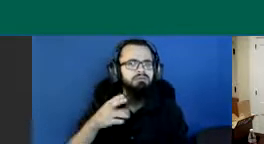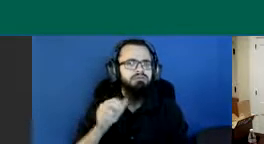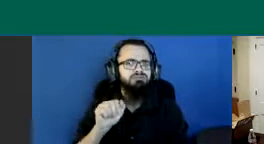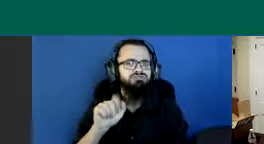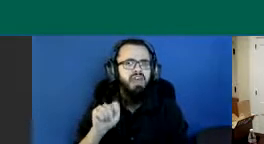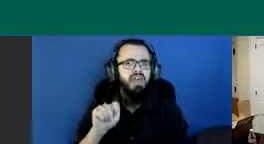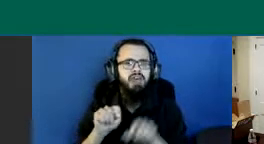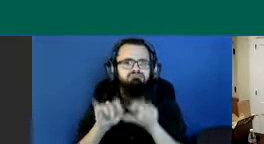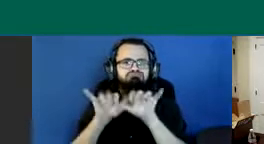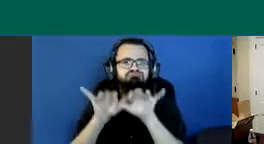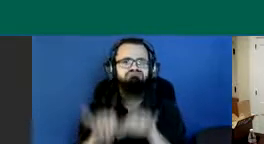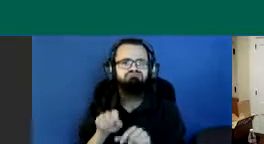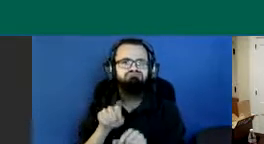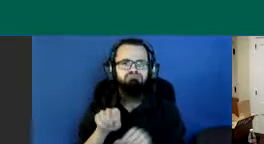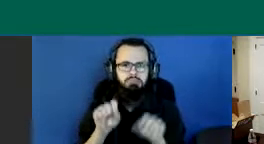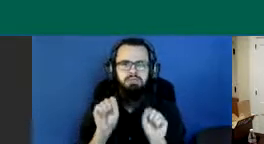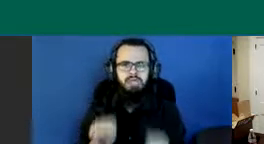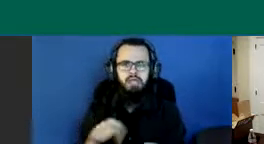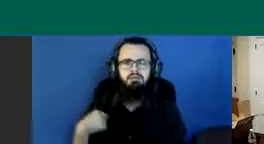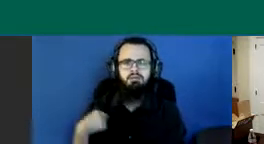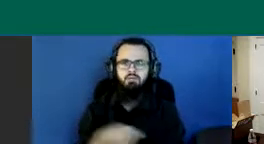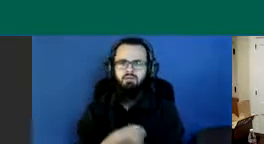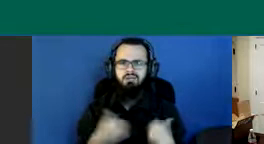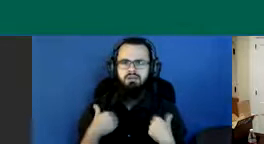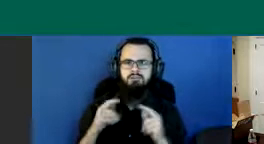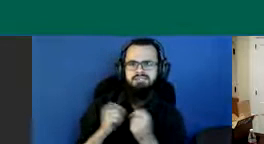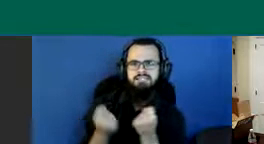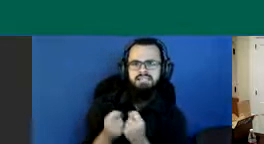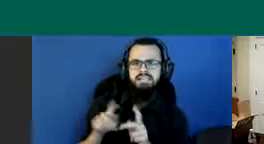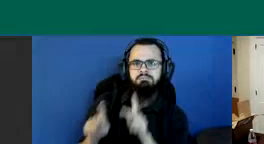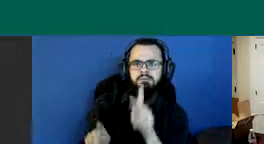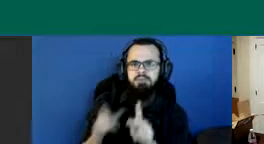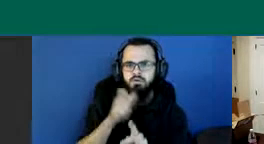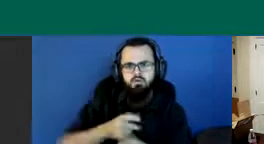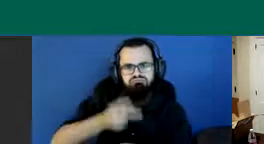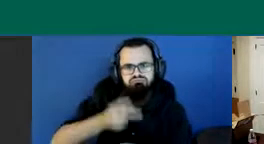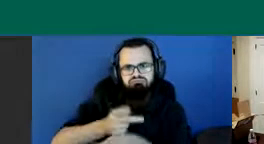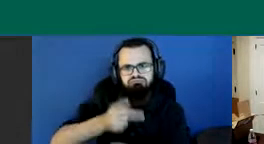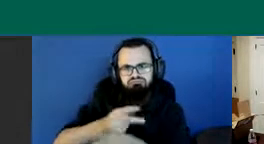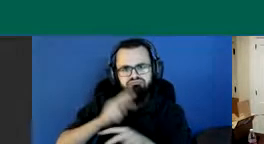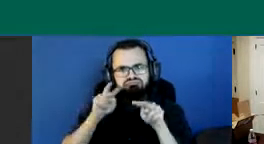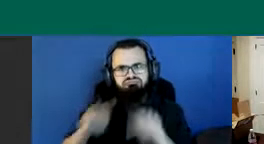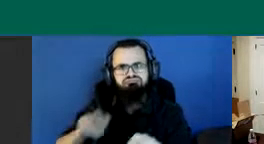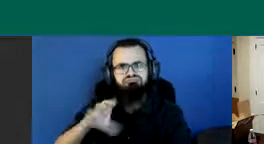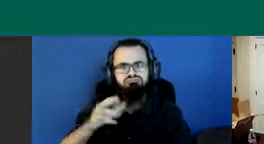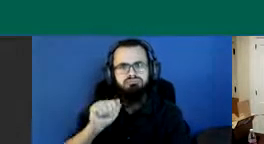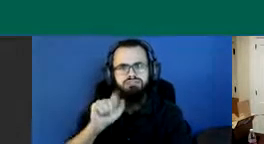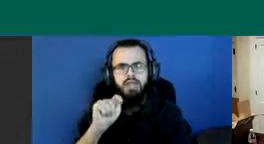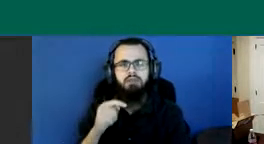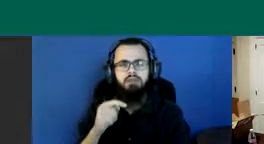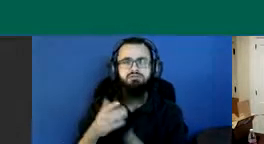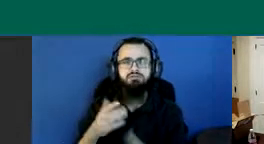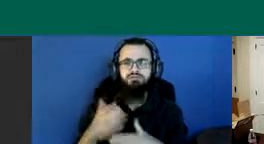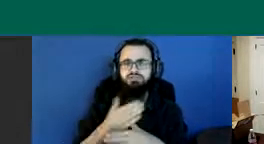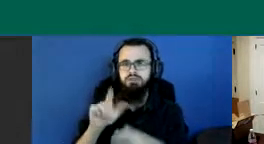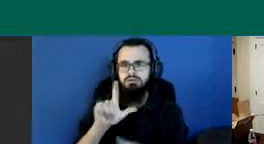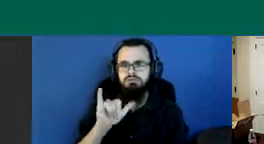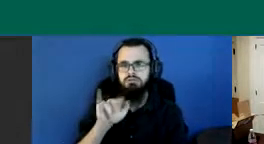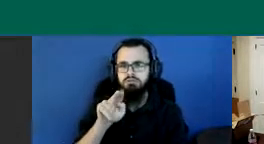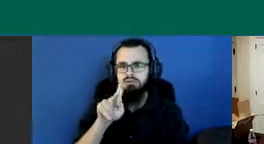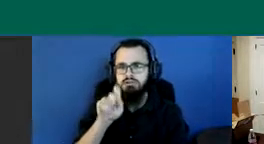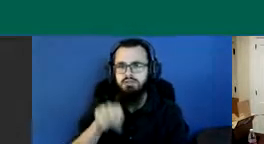got a team of folks working with us that will respond to questions in the chat where we can share links and resources,